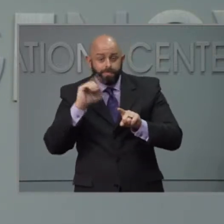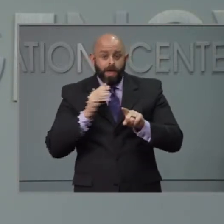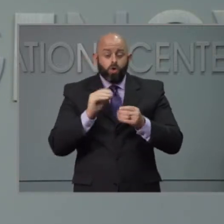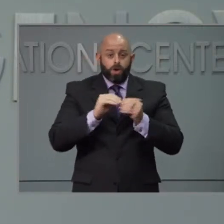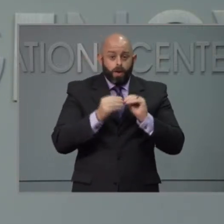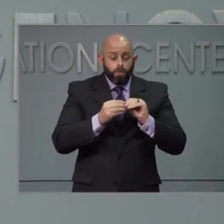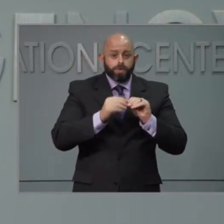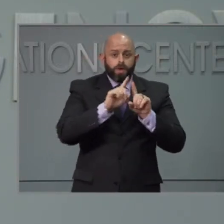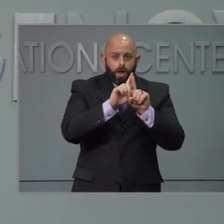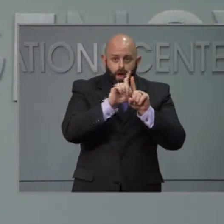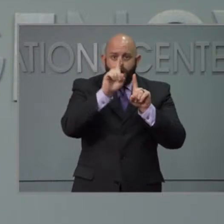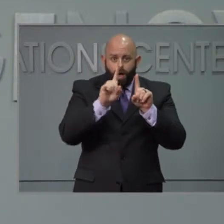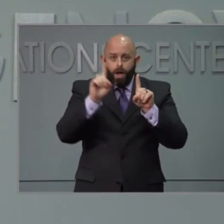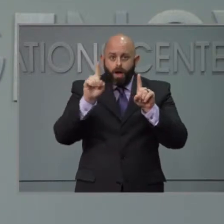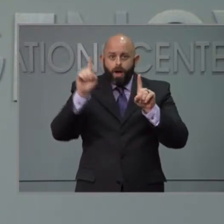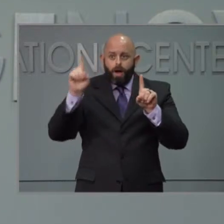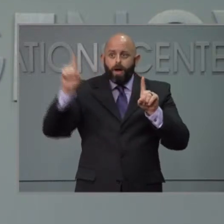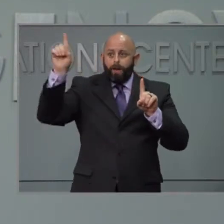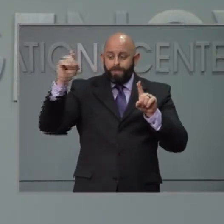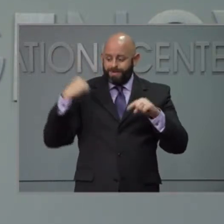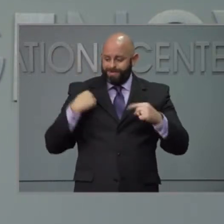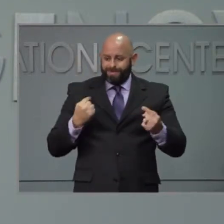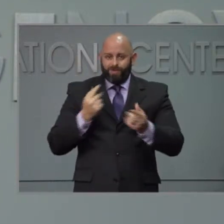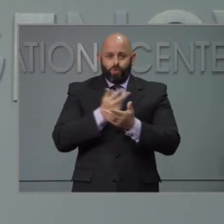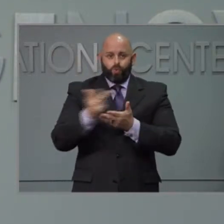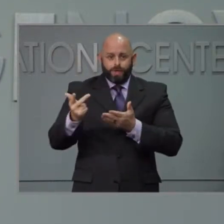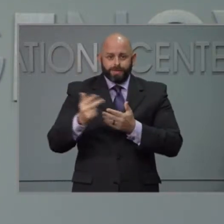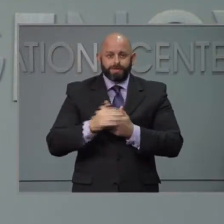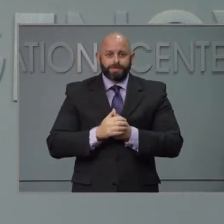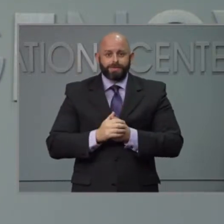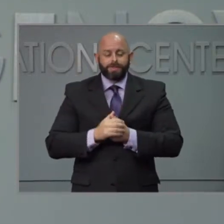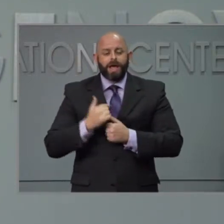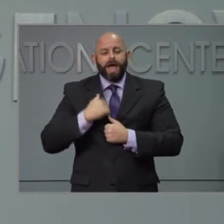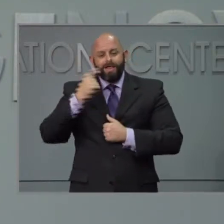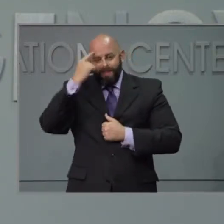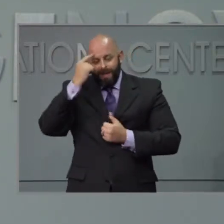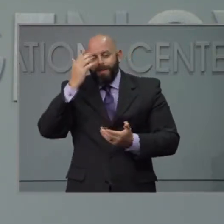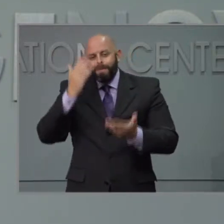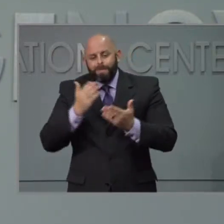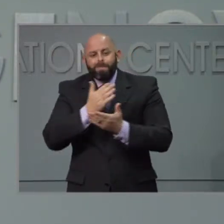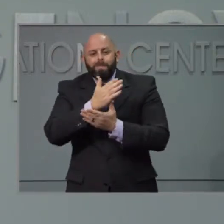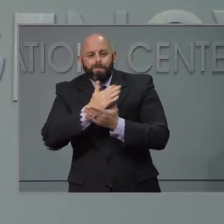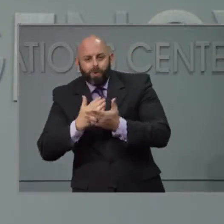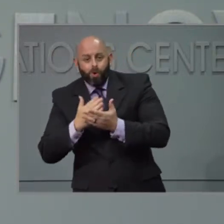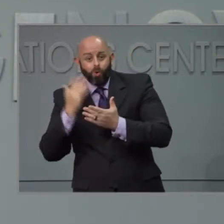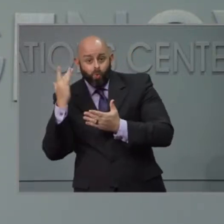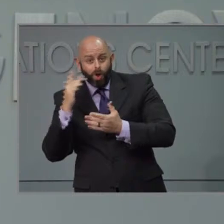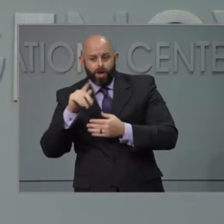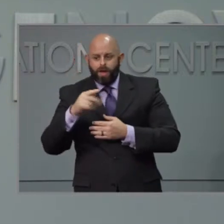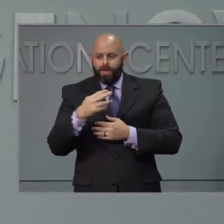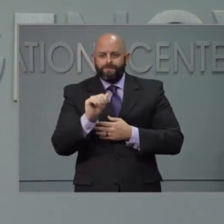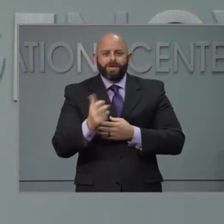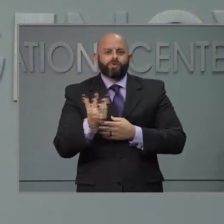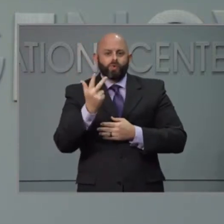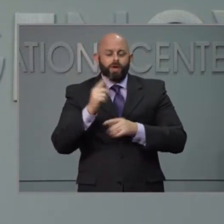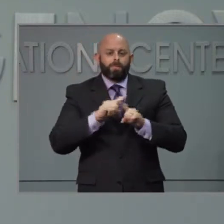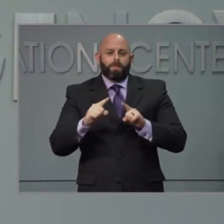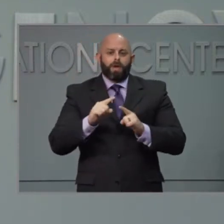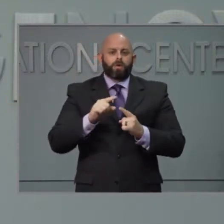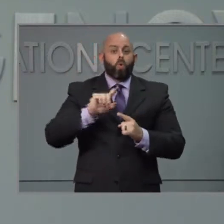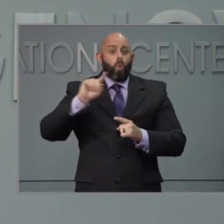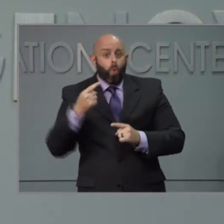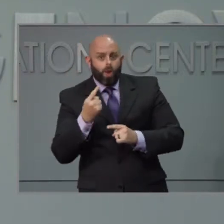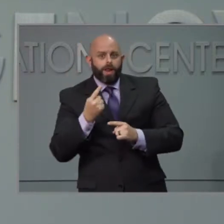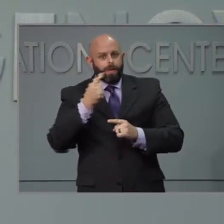over these 3 weeks. And so I think that phase 3 may have a piece of this, but it's not exclusively related to phase 3. I